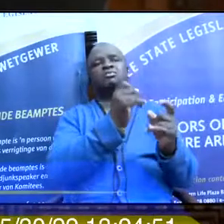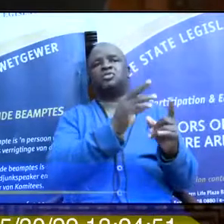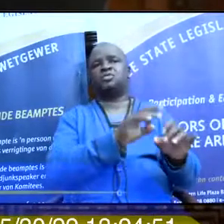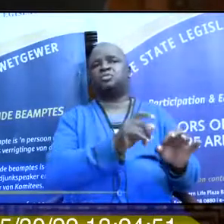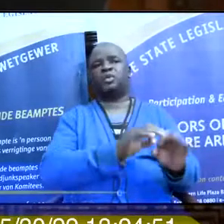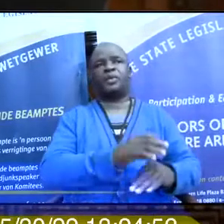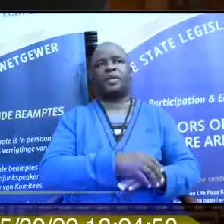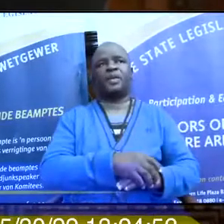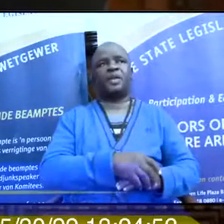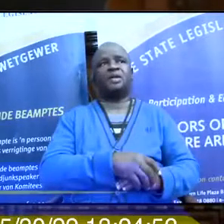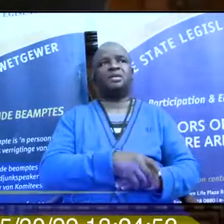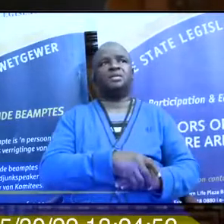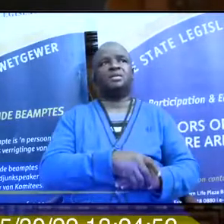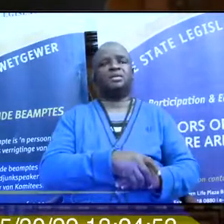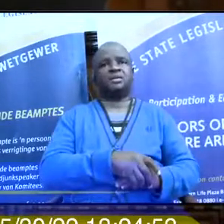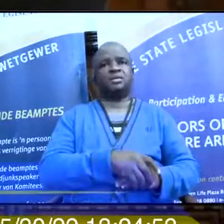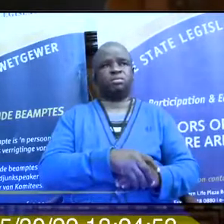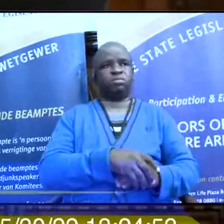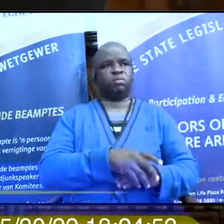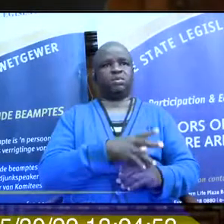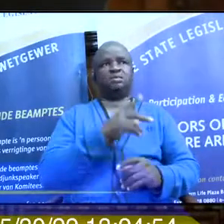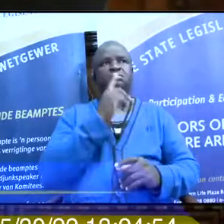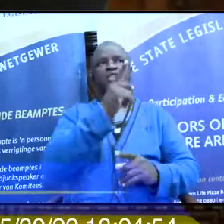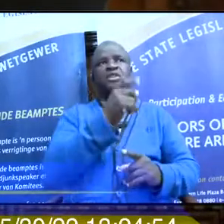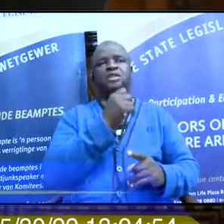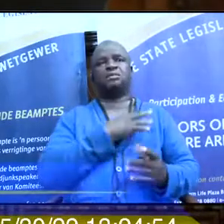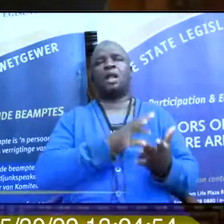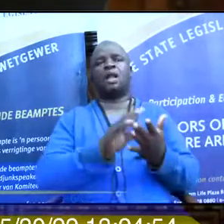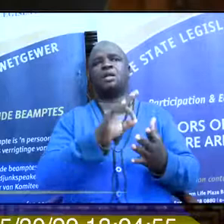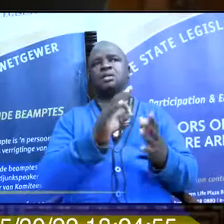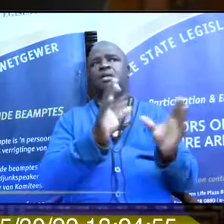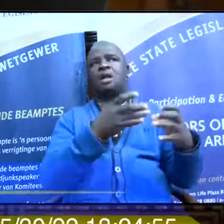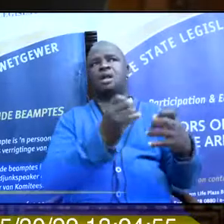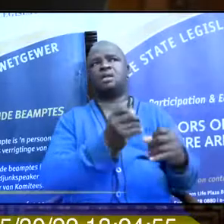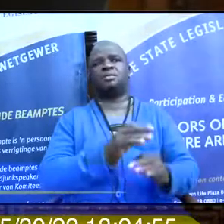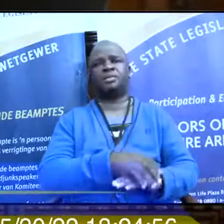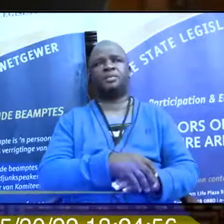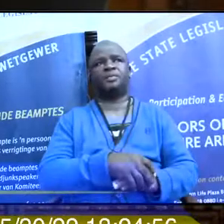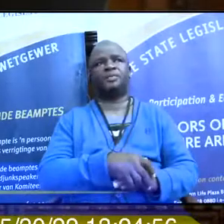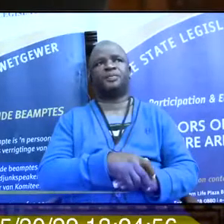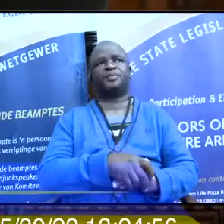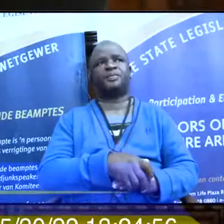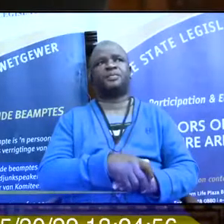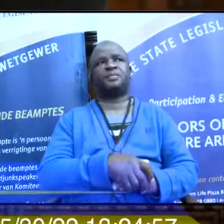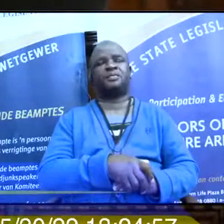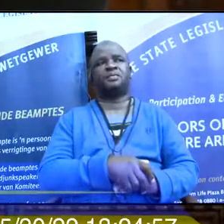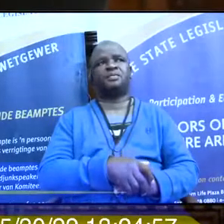that they don't teachers don't even sweep or clean their classes day